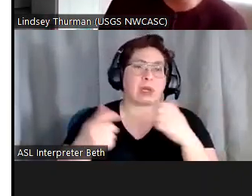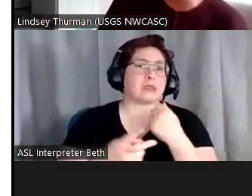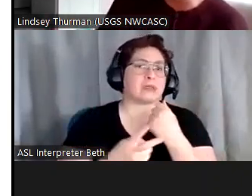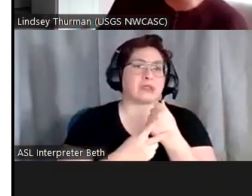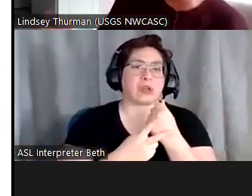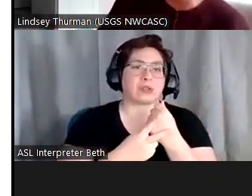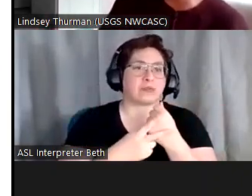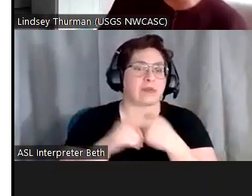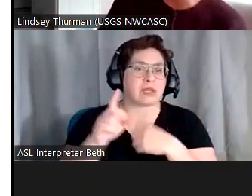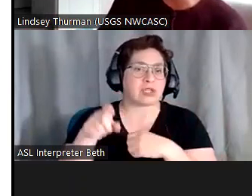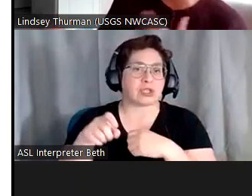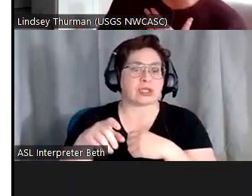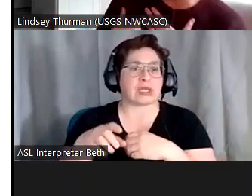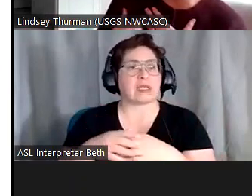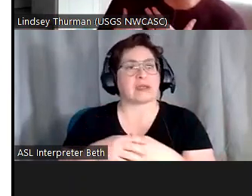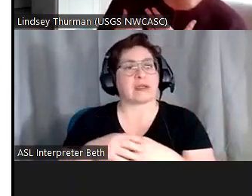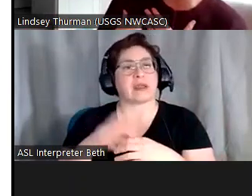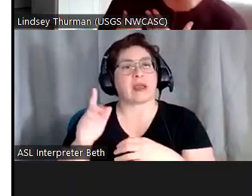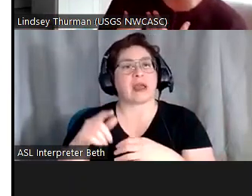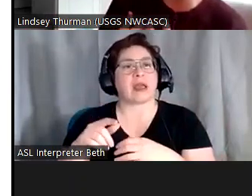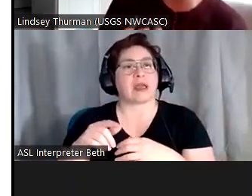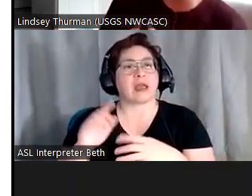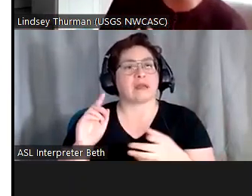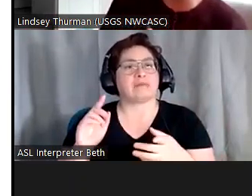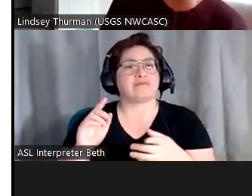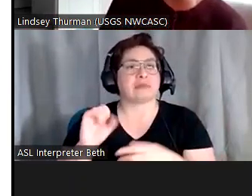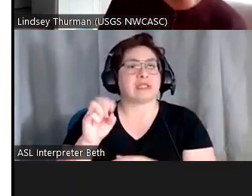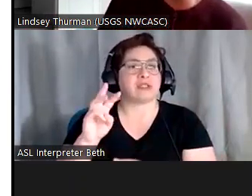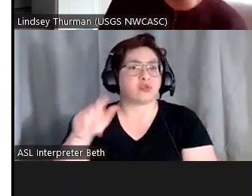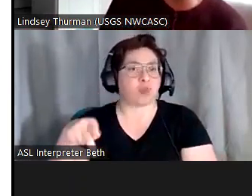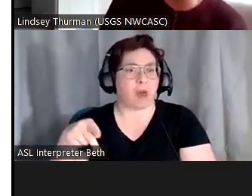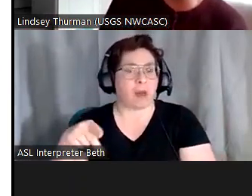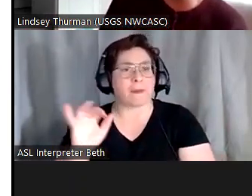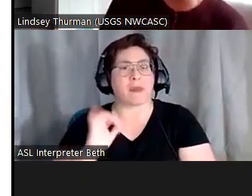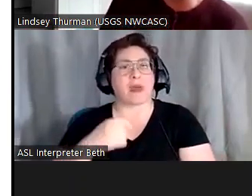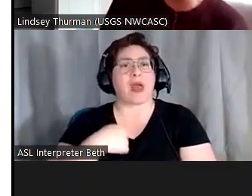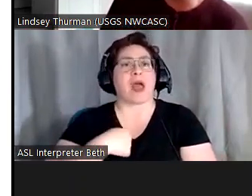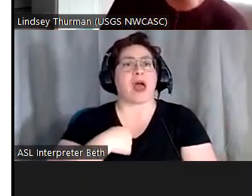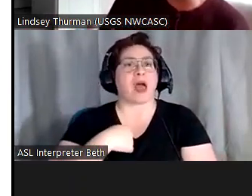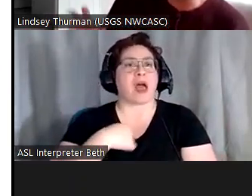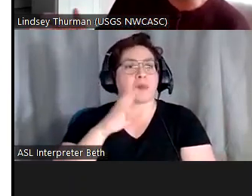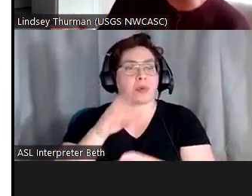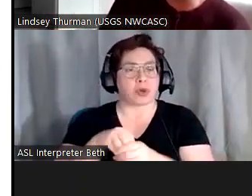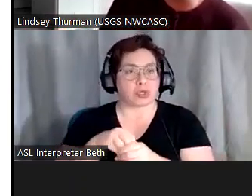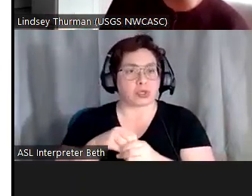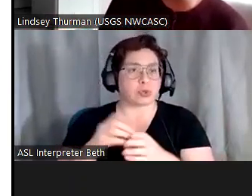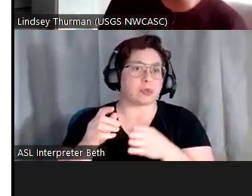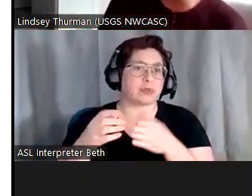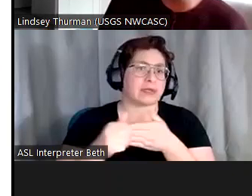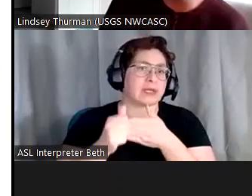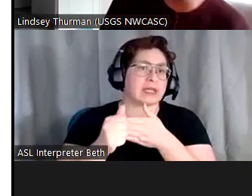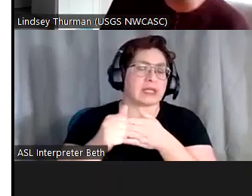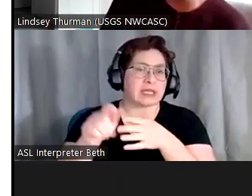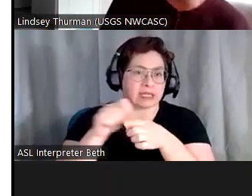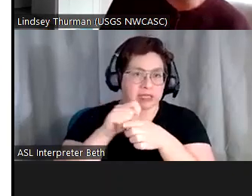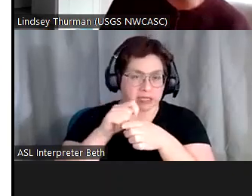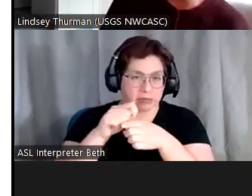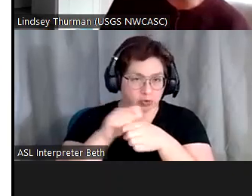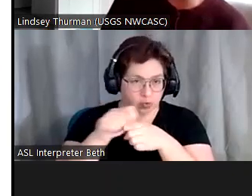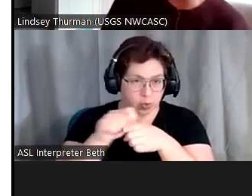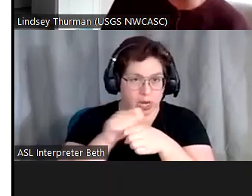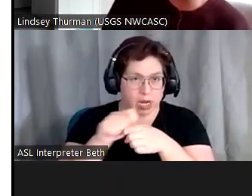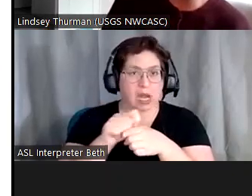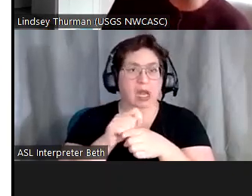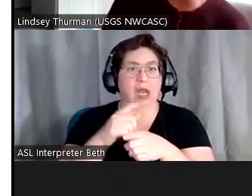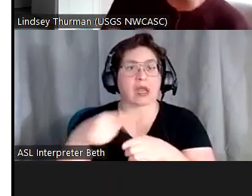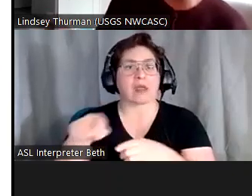SWAP. And then we're also, I will be participating and helping lead some training for the grassland ecosystem team